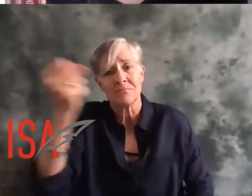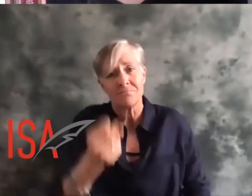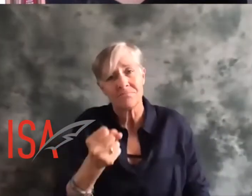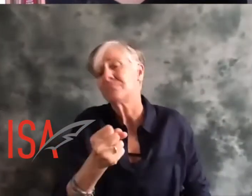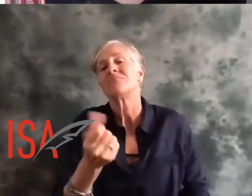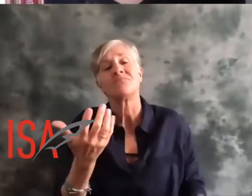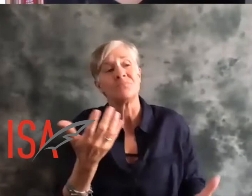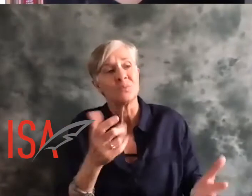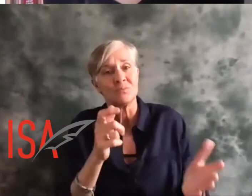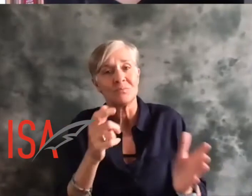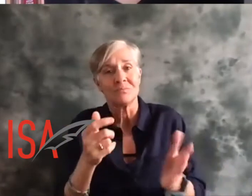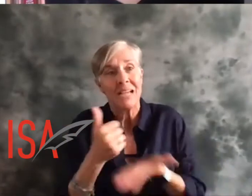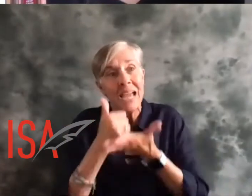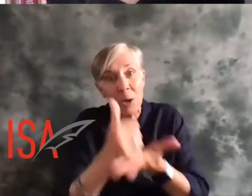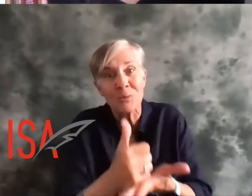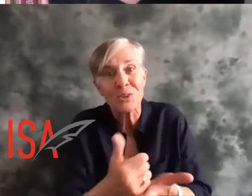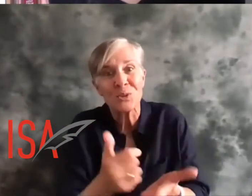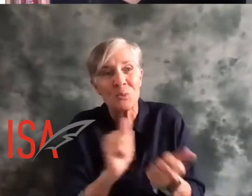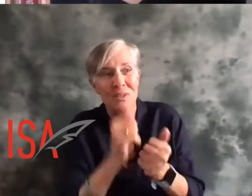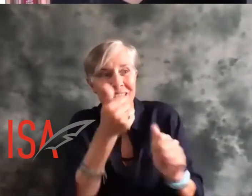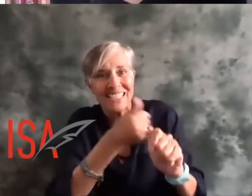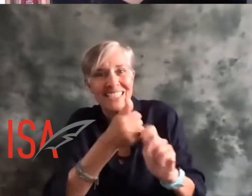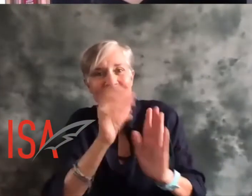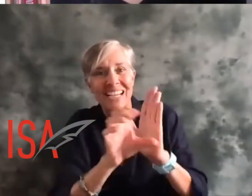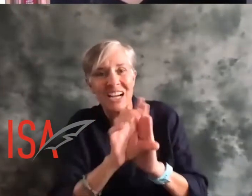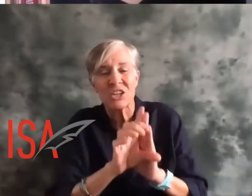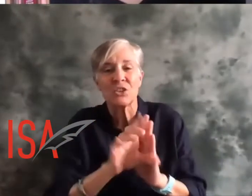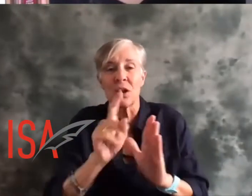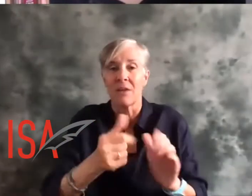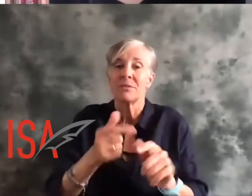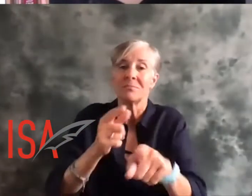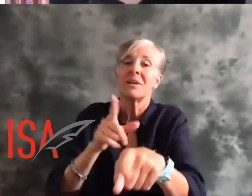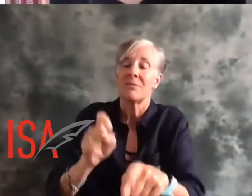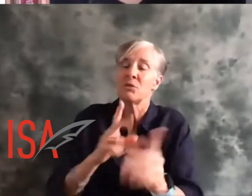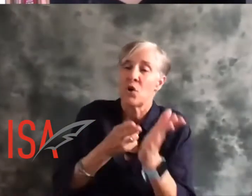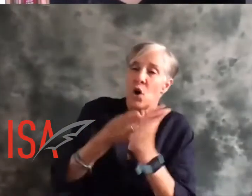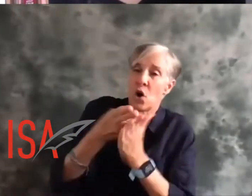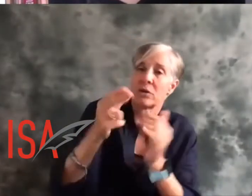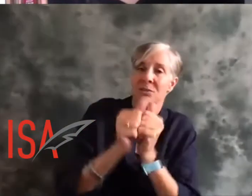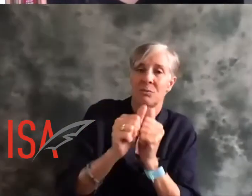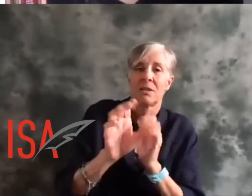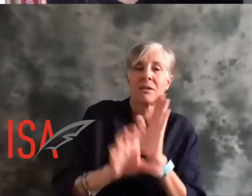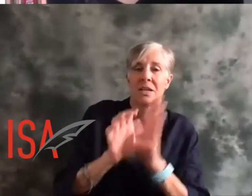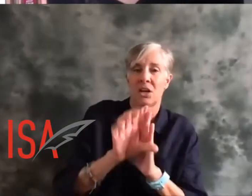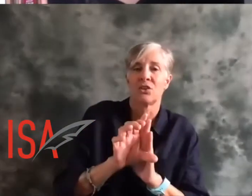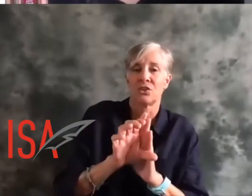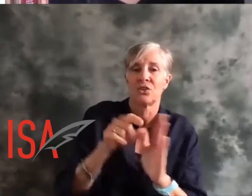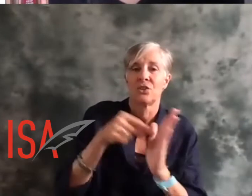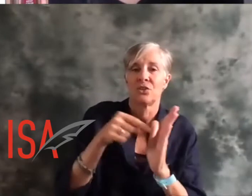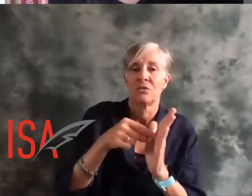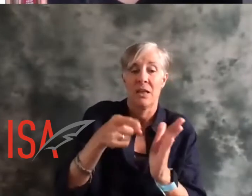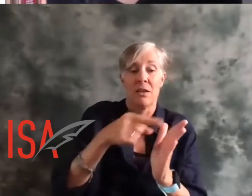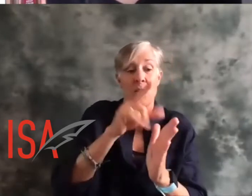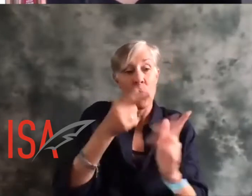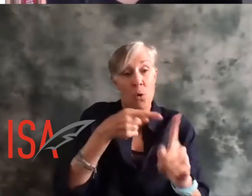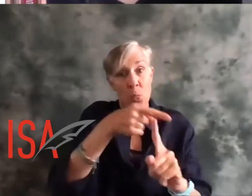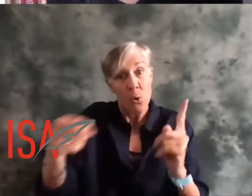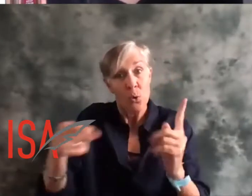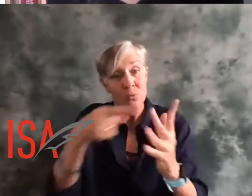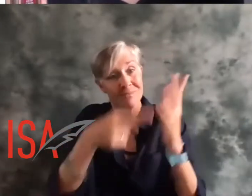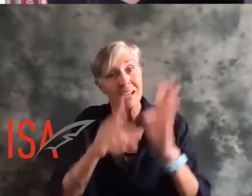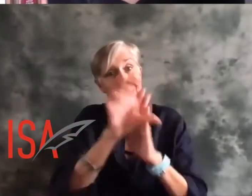You actually have to be true to your character, to the character you've created. They have a truth that you need